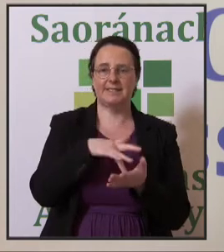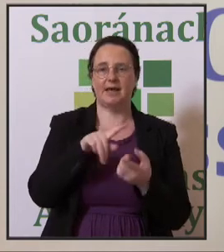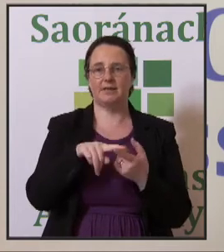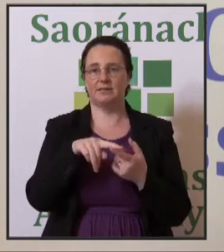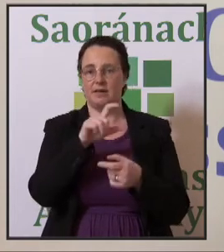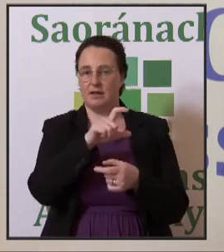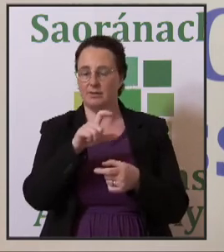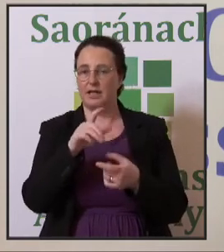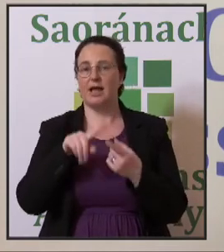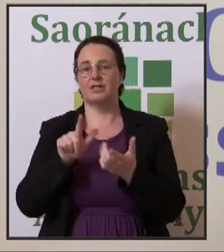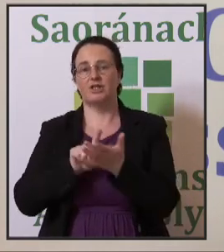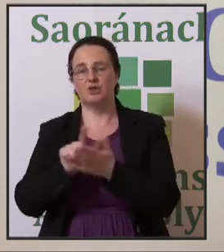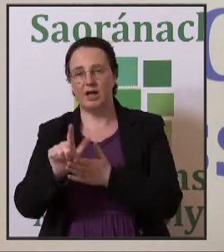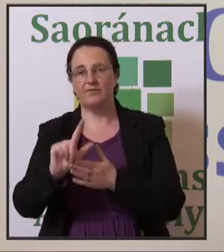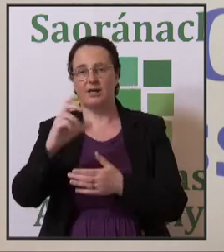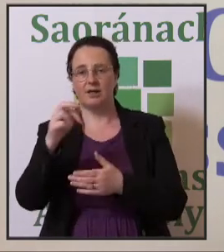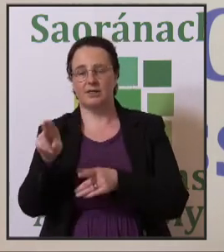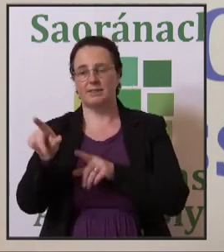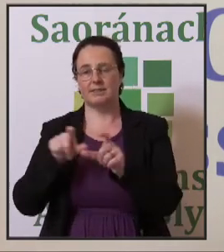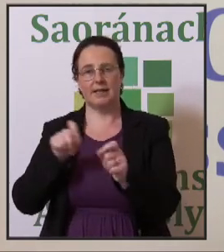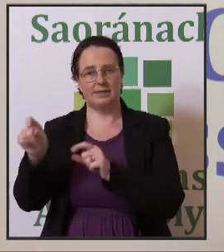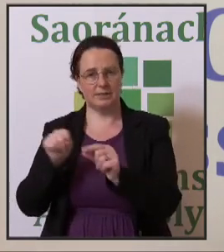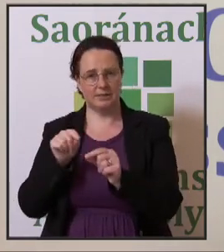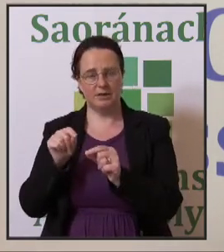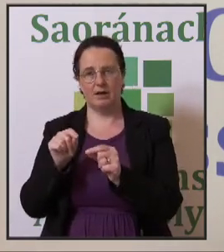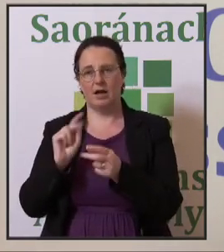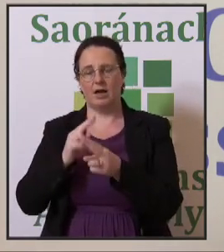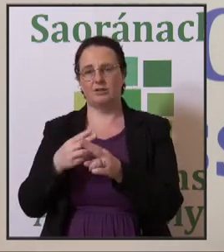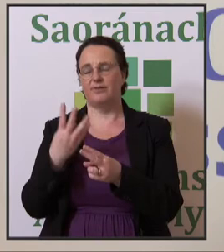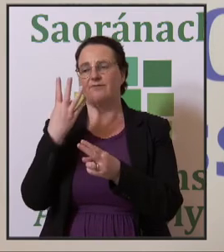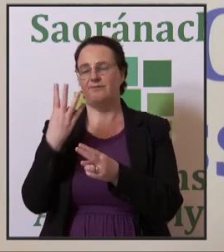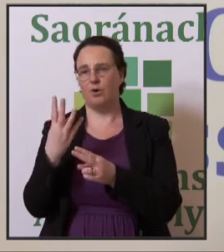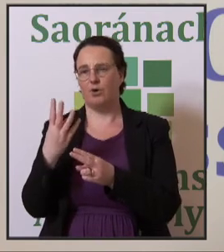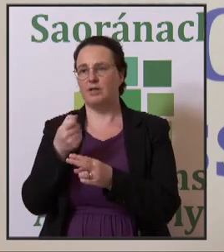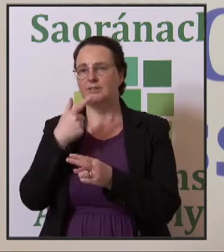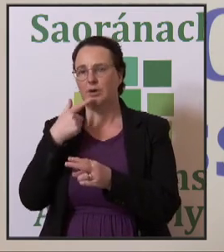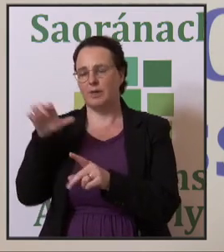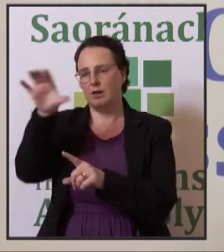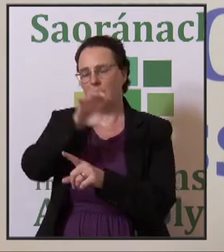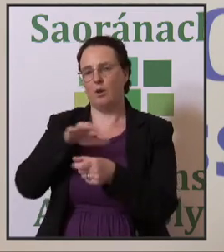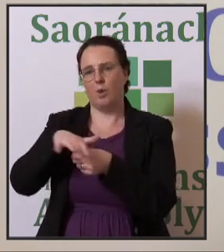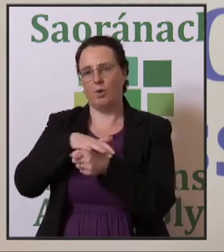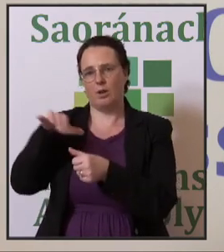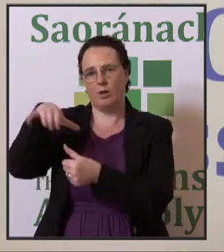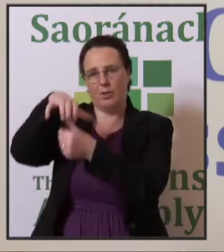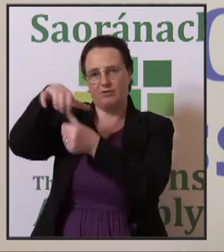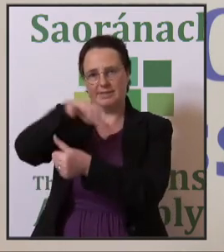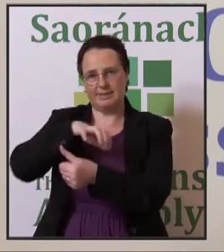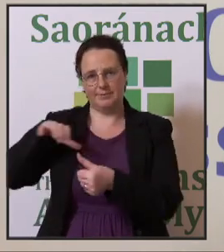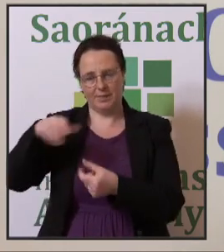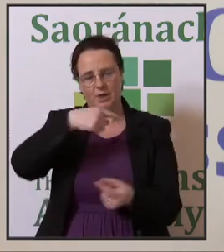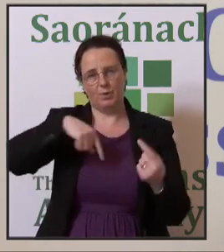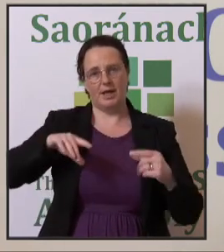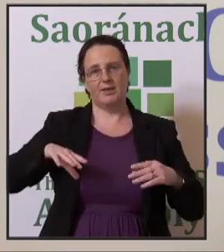and 12 councillors selected from across the four Dublin local authorities. We, the free people